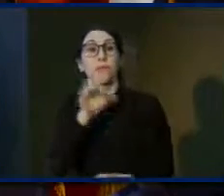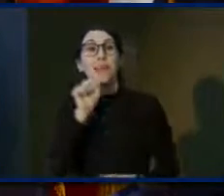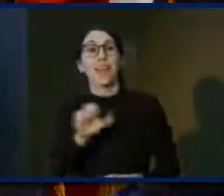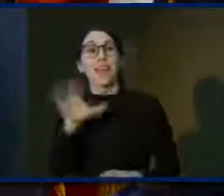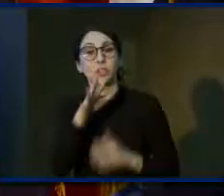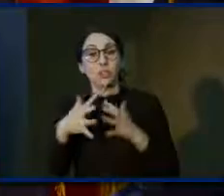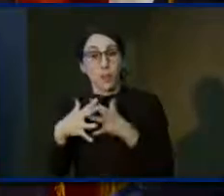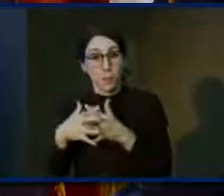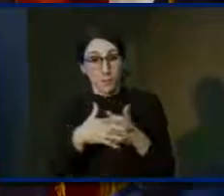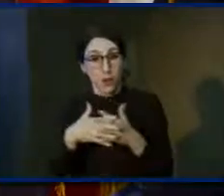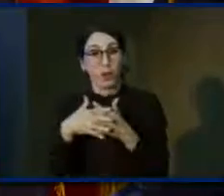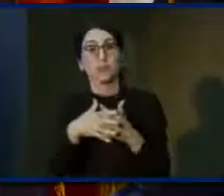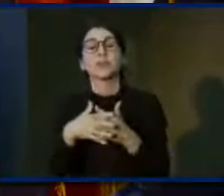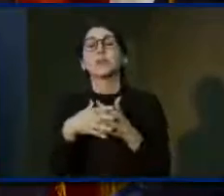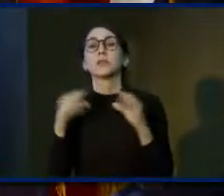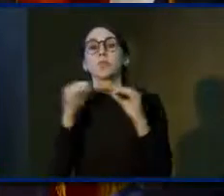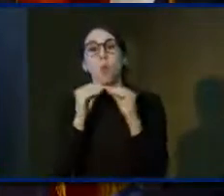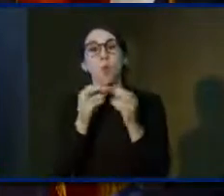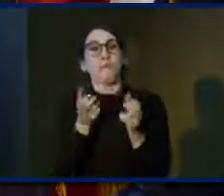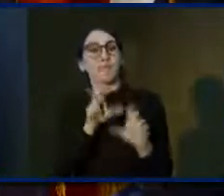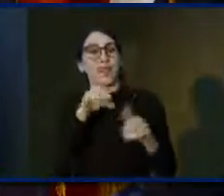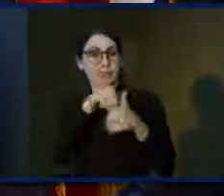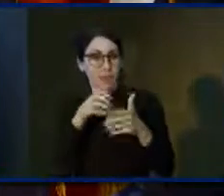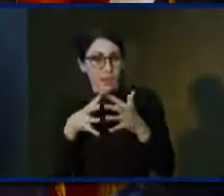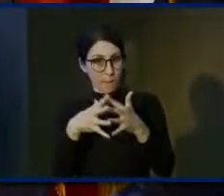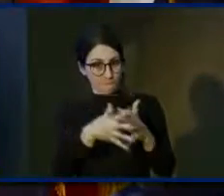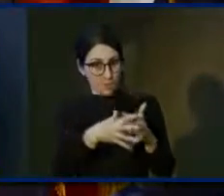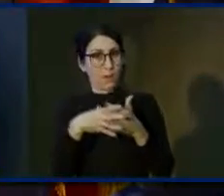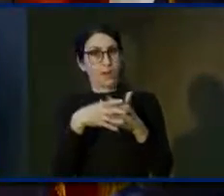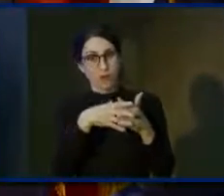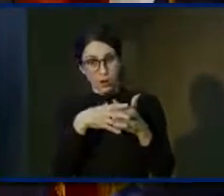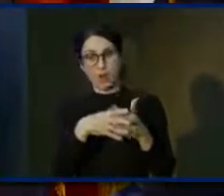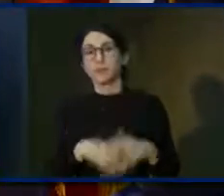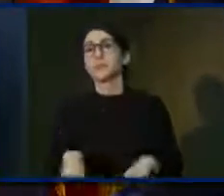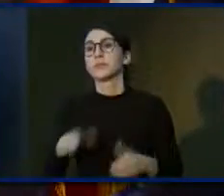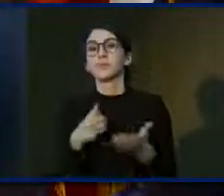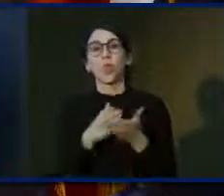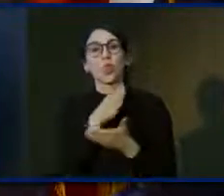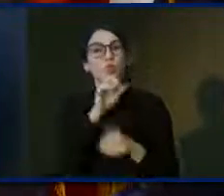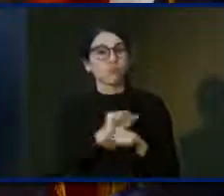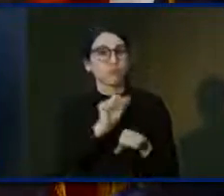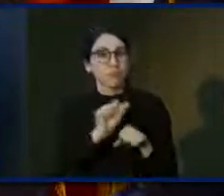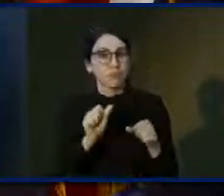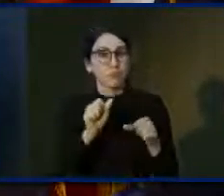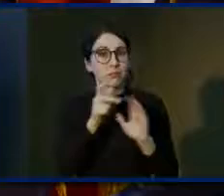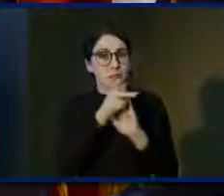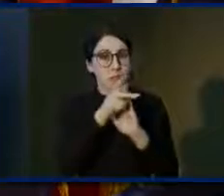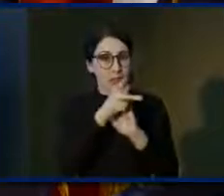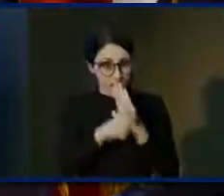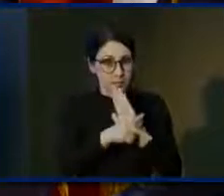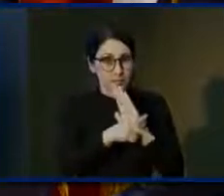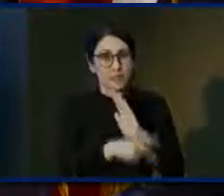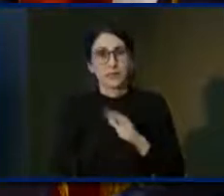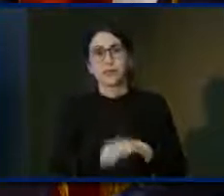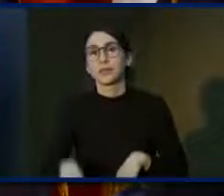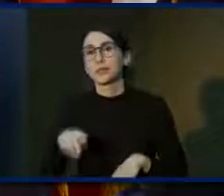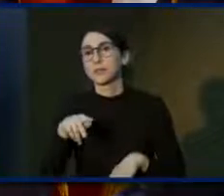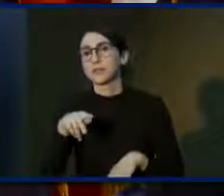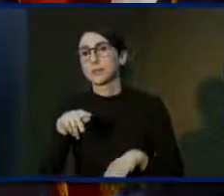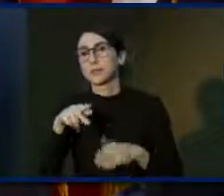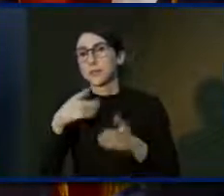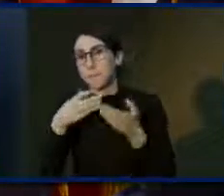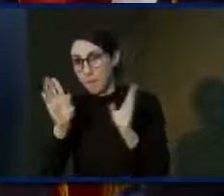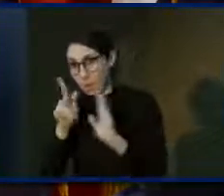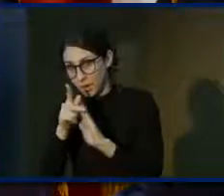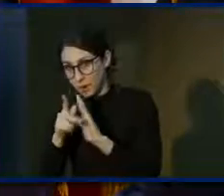more just America. He does this through public policy, advocacy, education, litigation. His extensive legal background